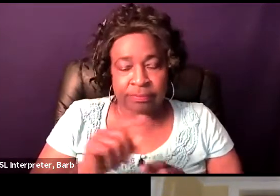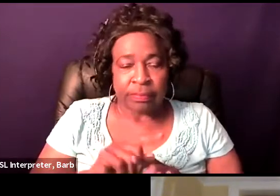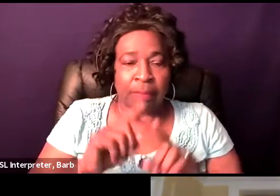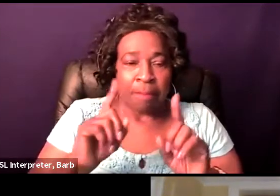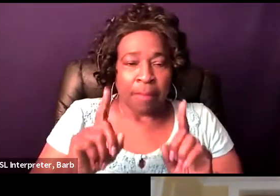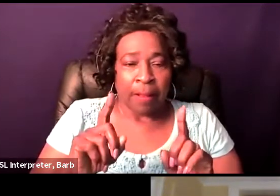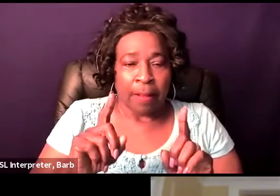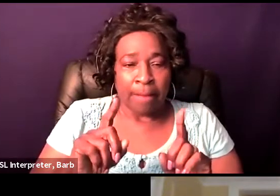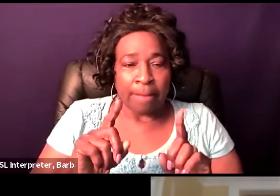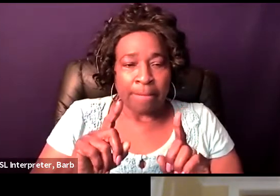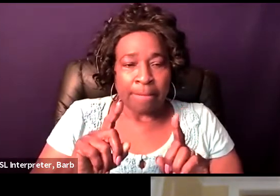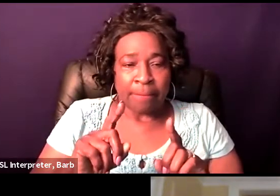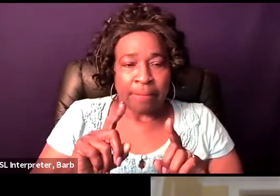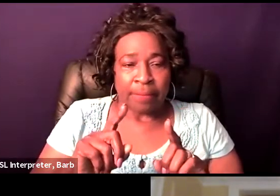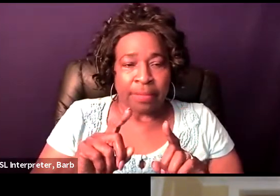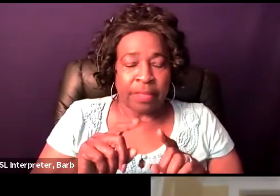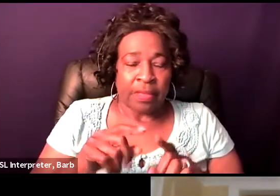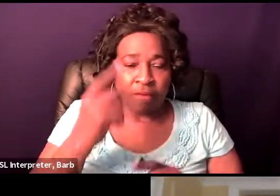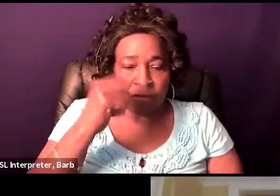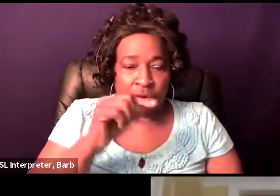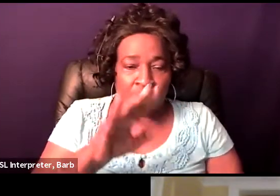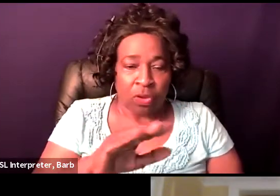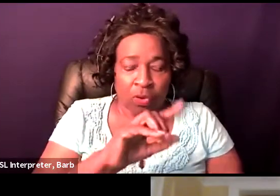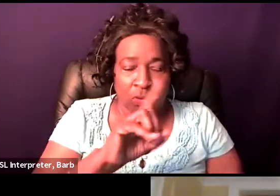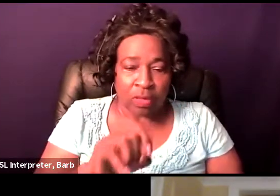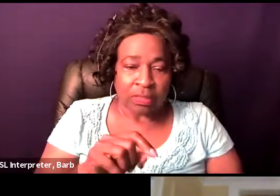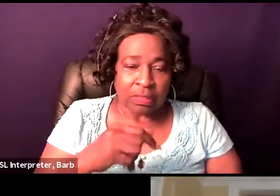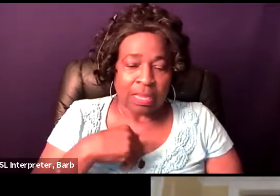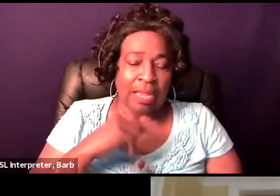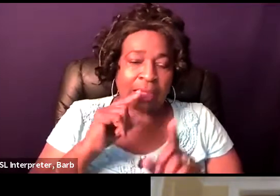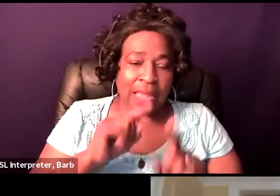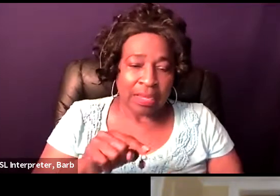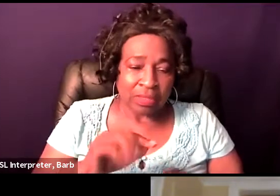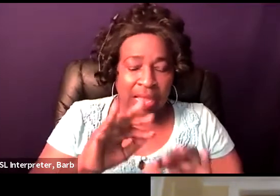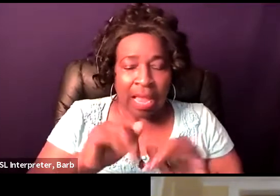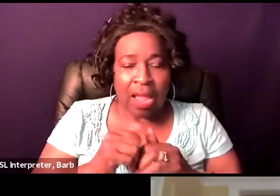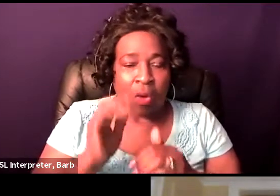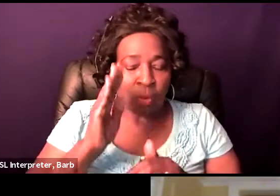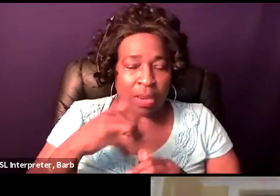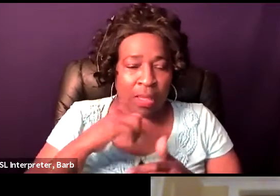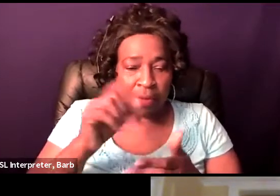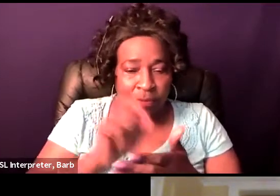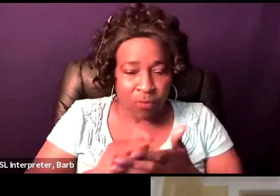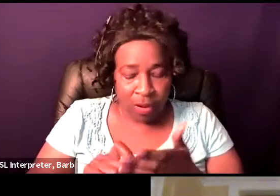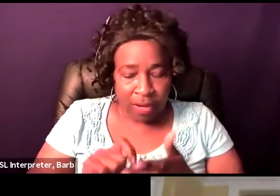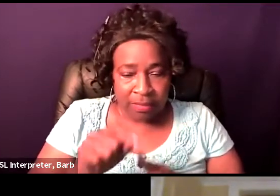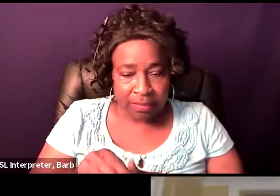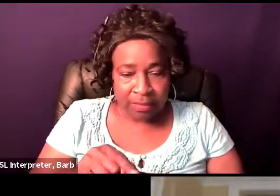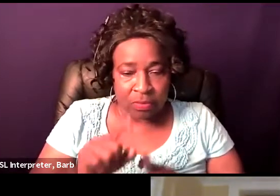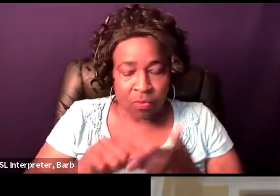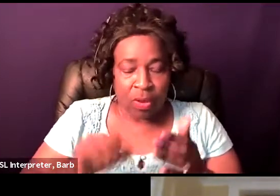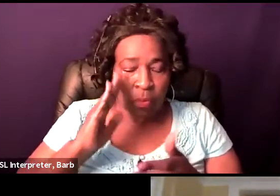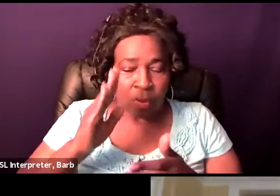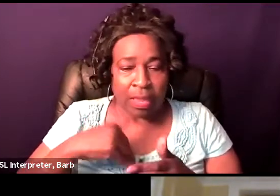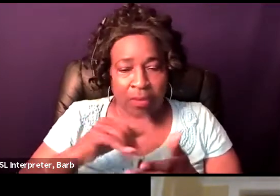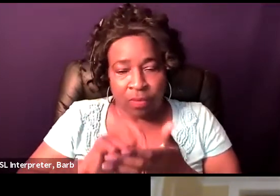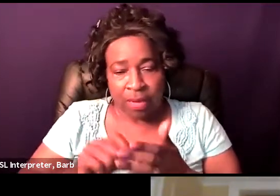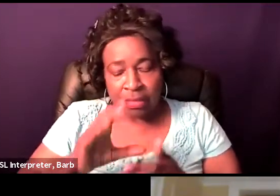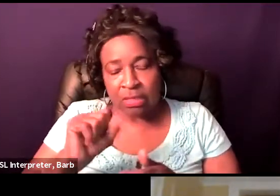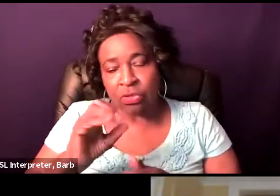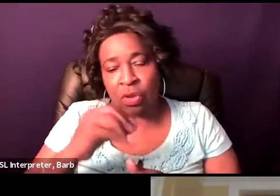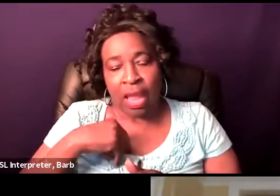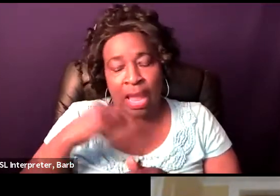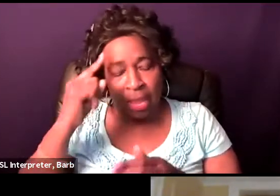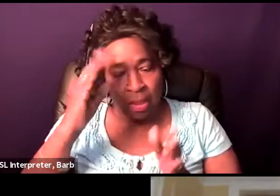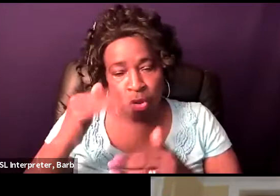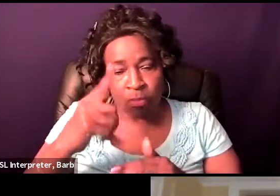it answers your question in a very tangible way. How would I write it? What would I write? And so I hope you all check